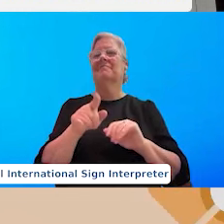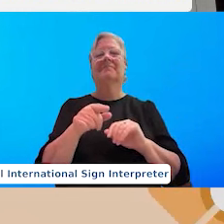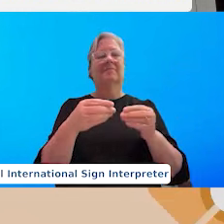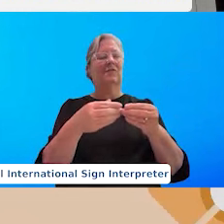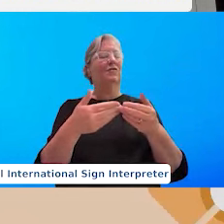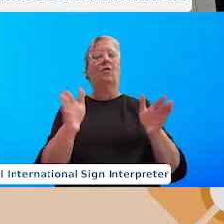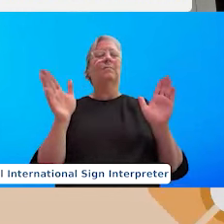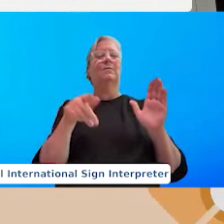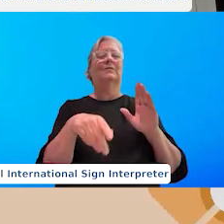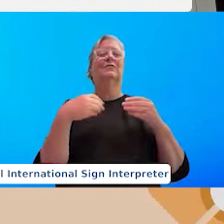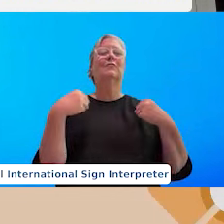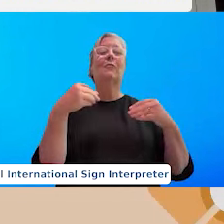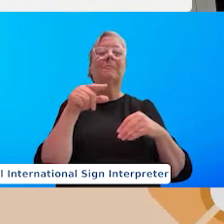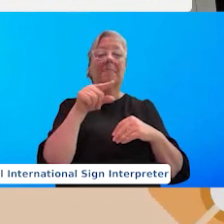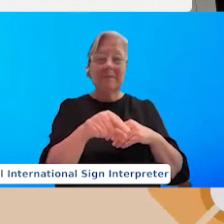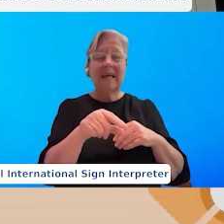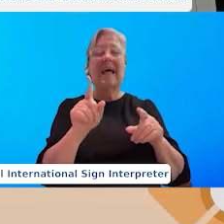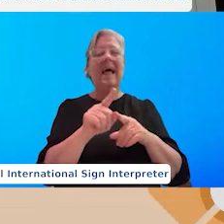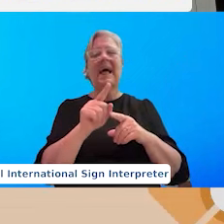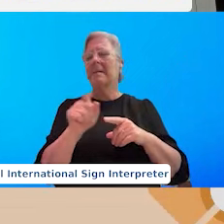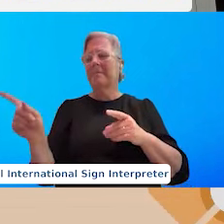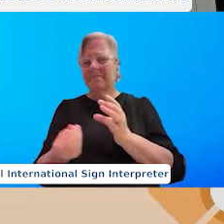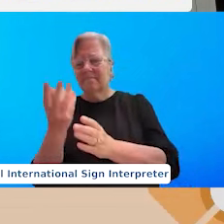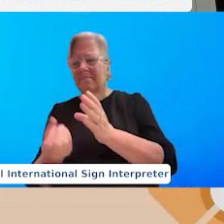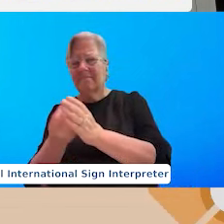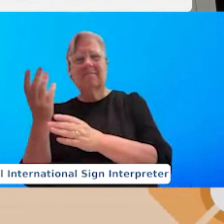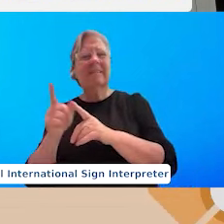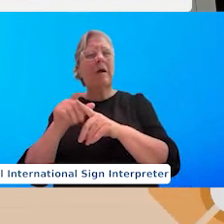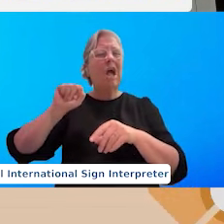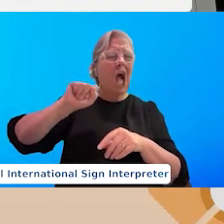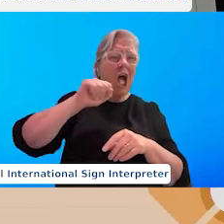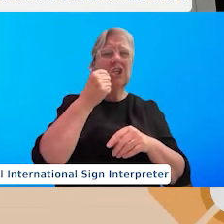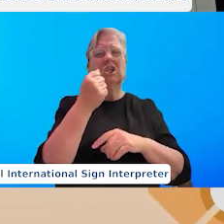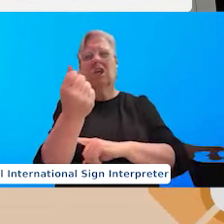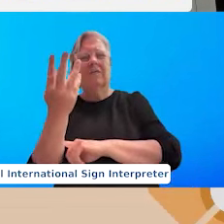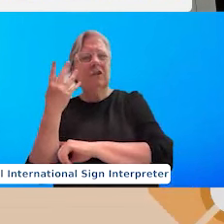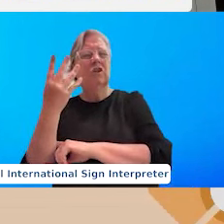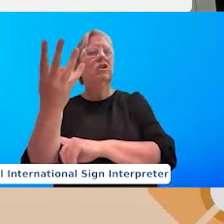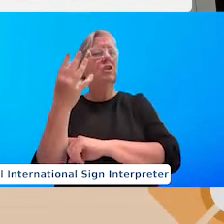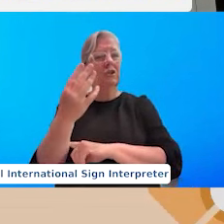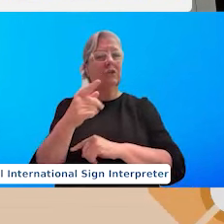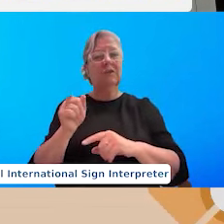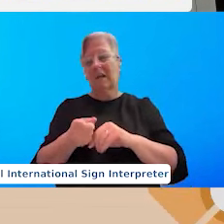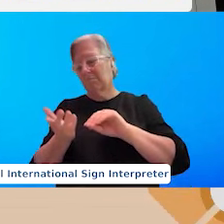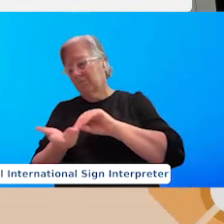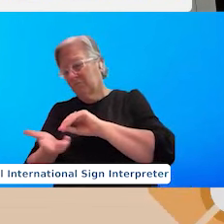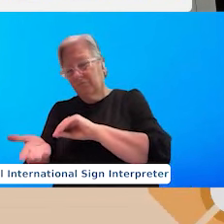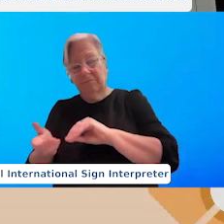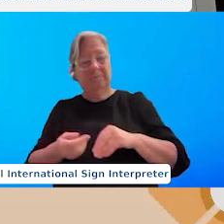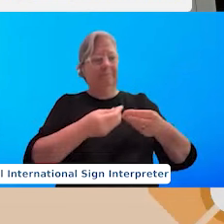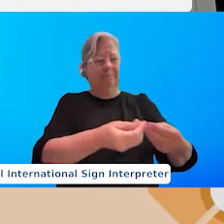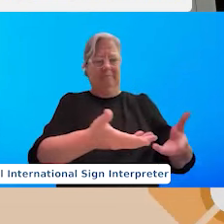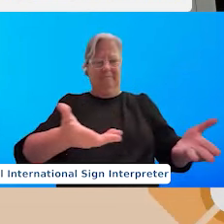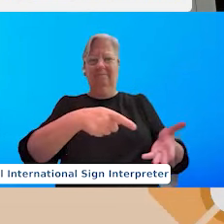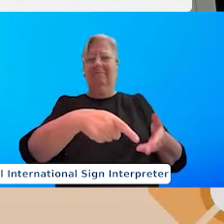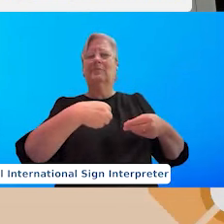the slide has been distributed from this session. And this is from they get the loan, they get the money to open the